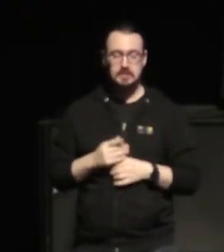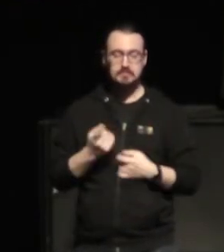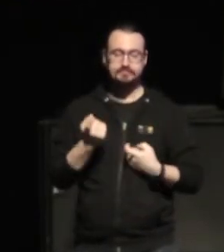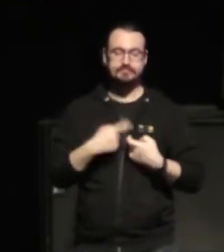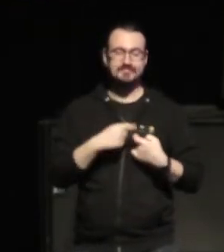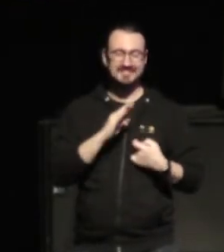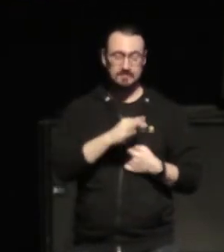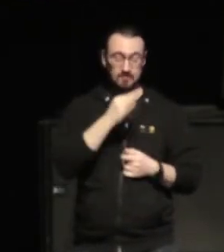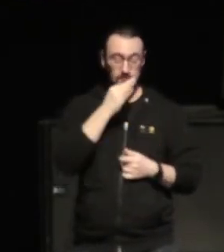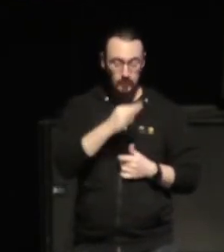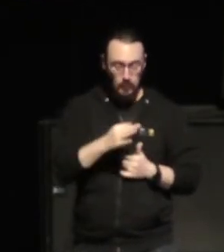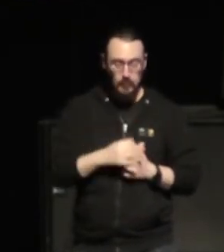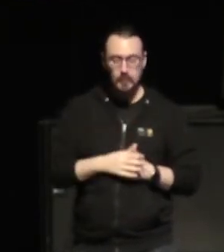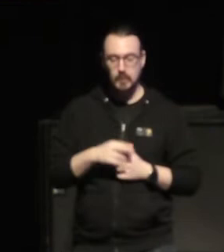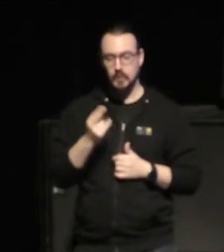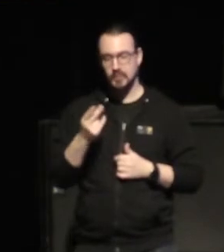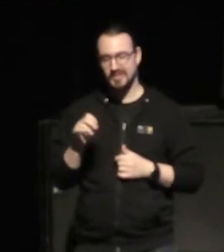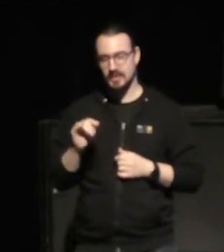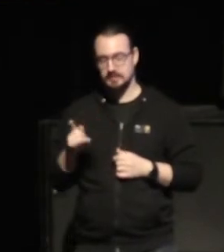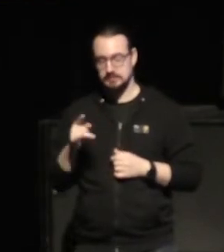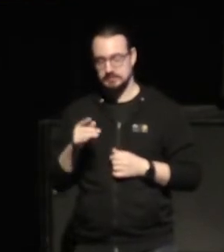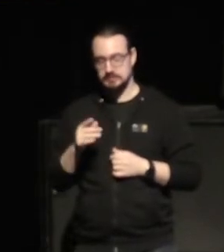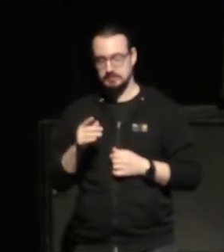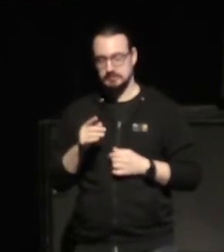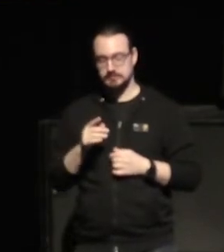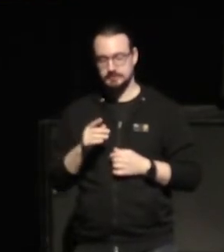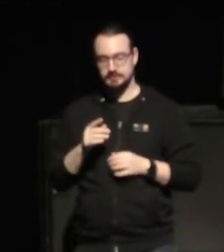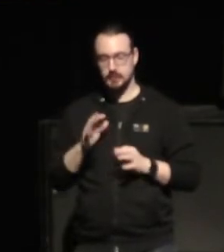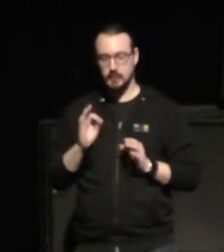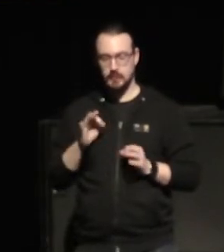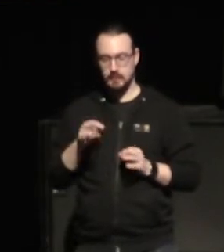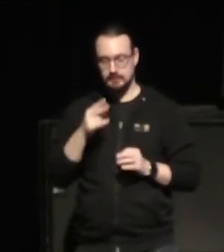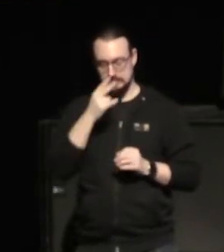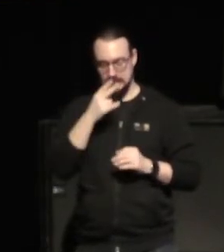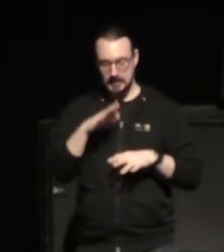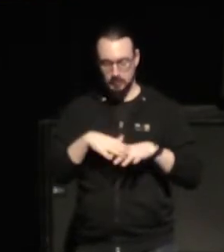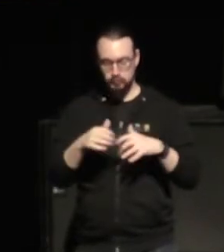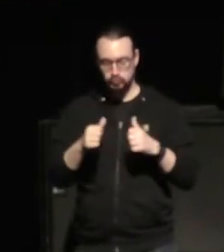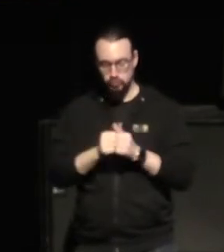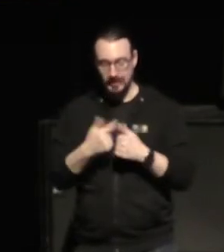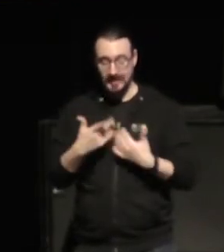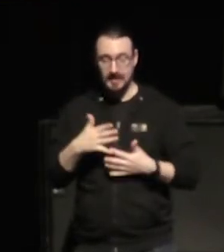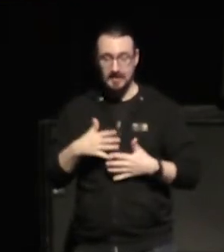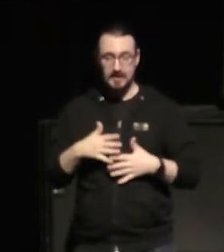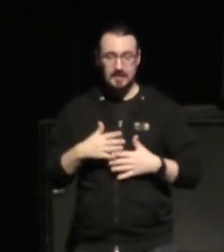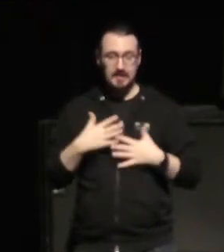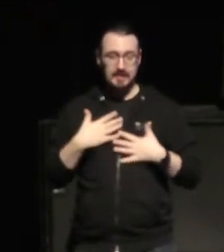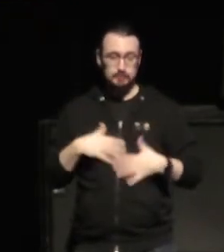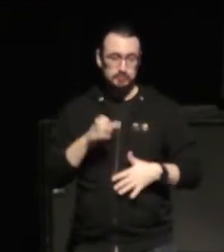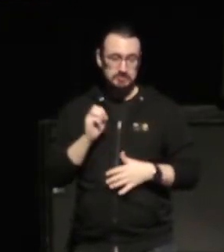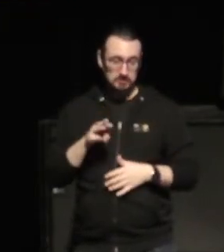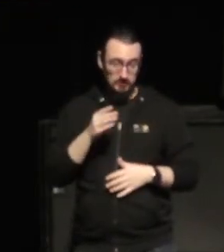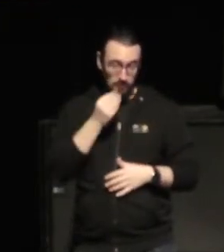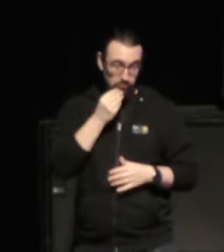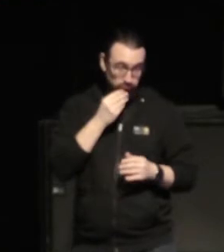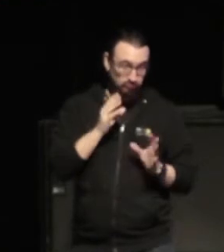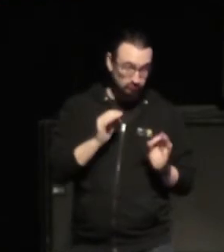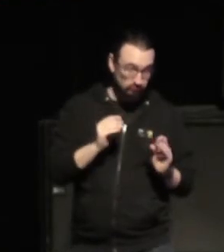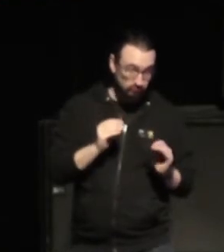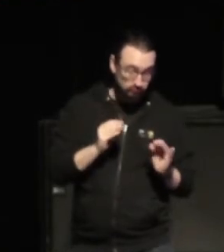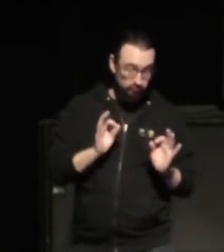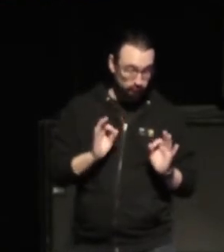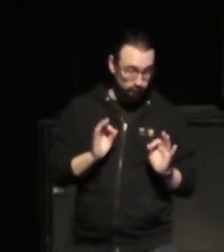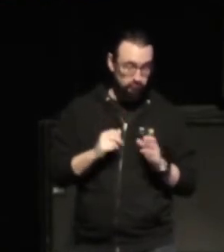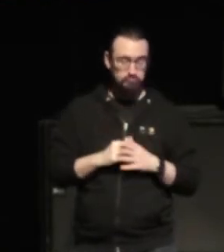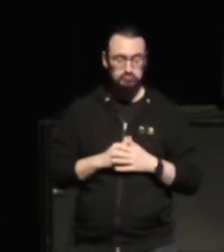question, UNAC's approach is the healthy food, okay?